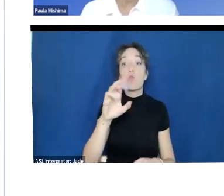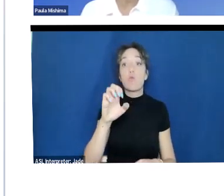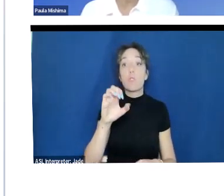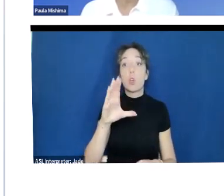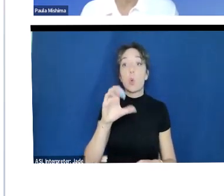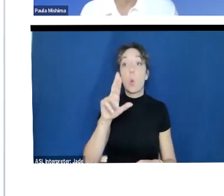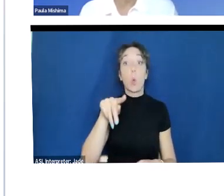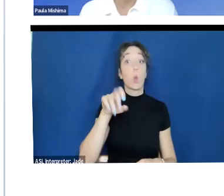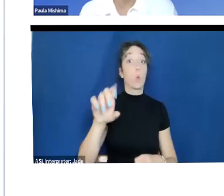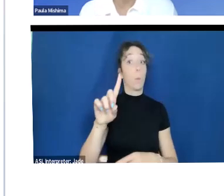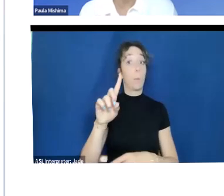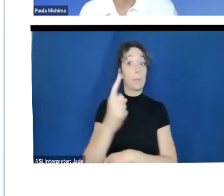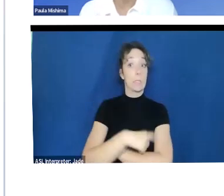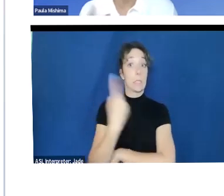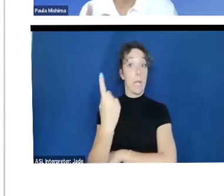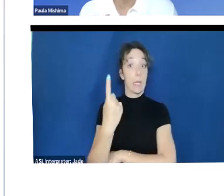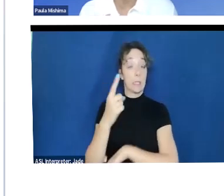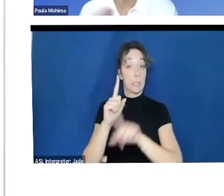attendance were then